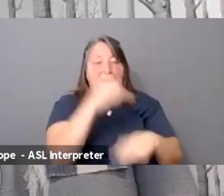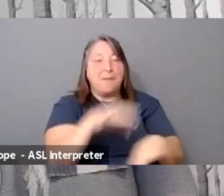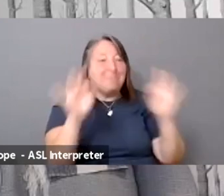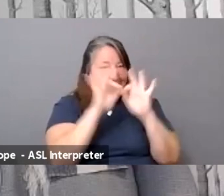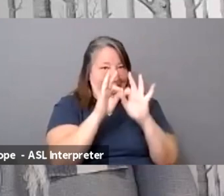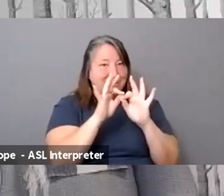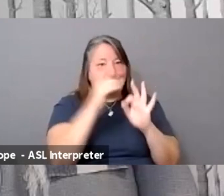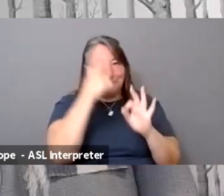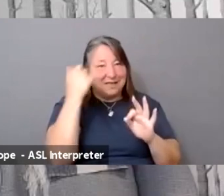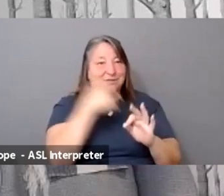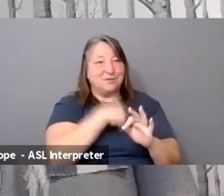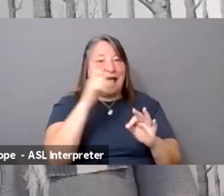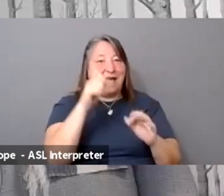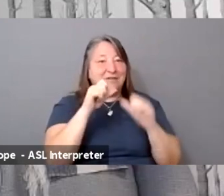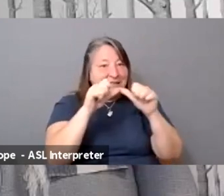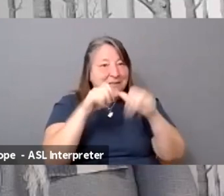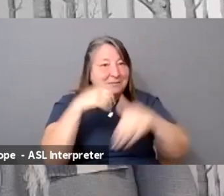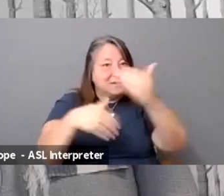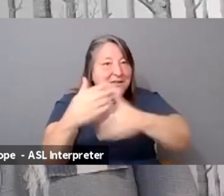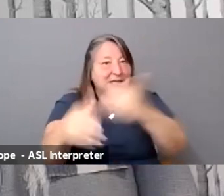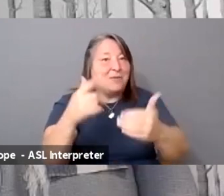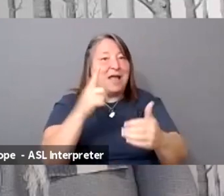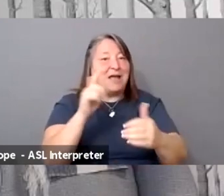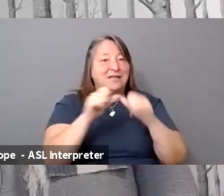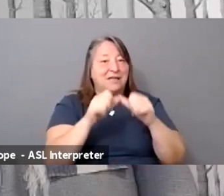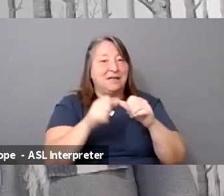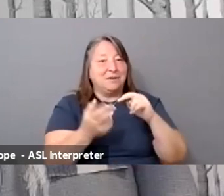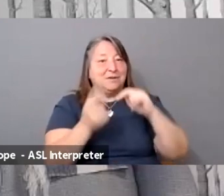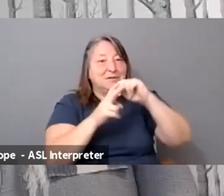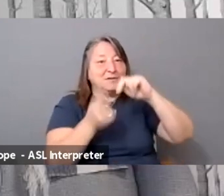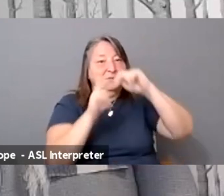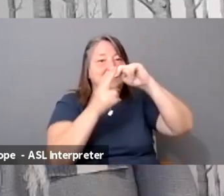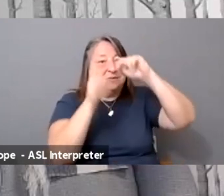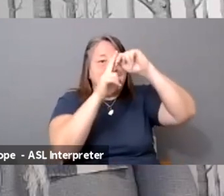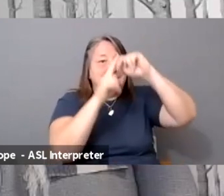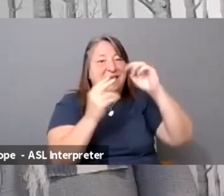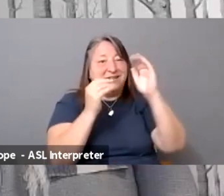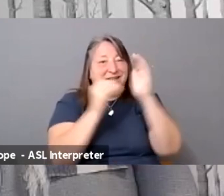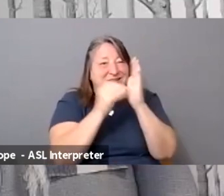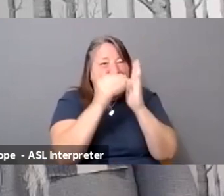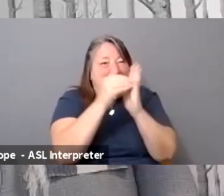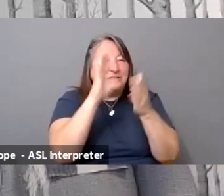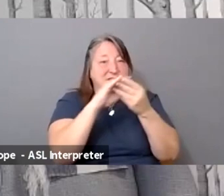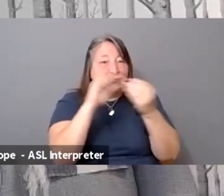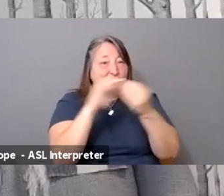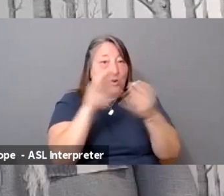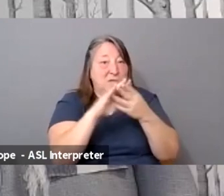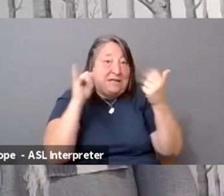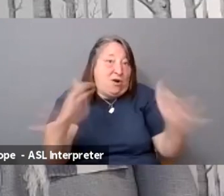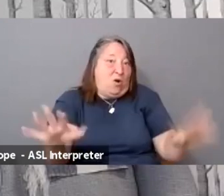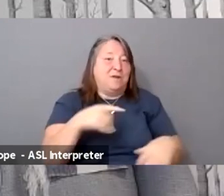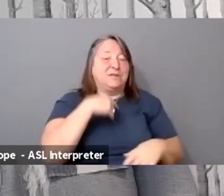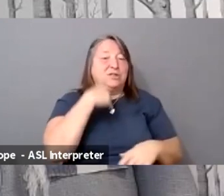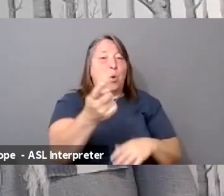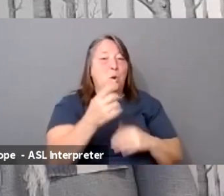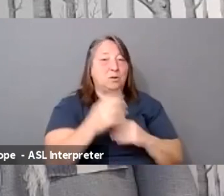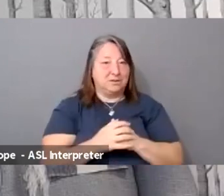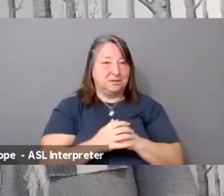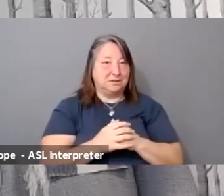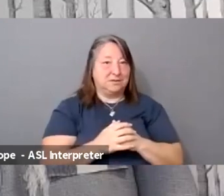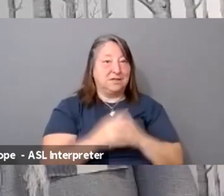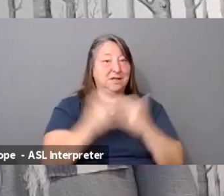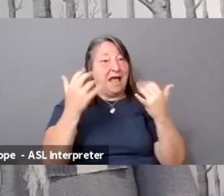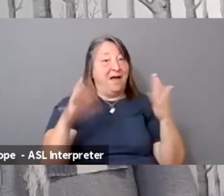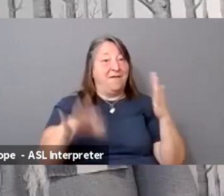to keep looking forward and we have to keep building on the thousands and thousands of stories that have already been told. So let's find new